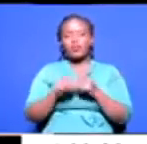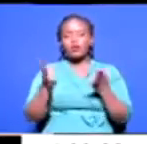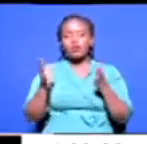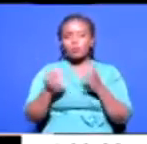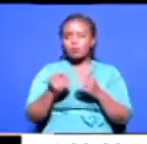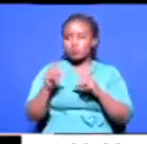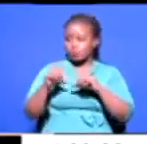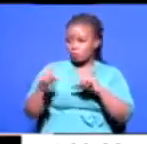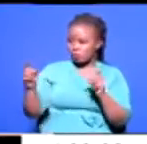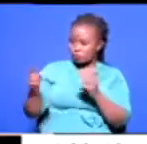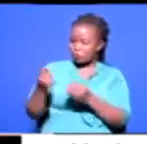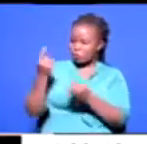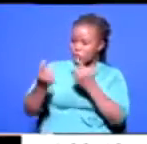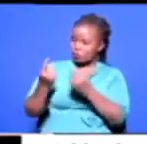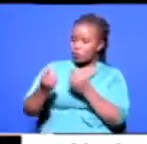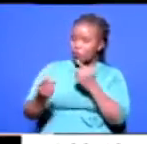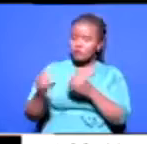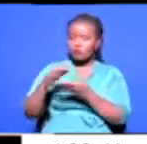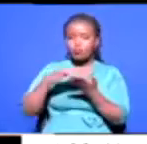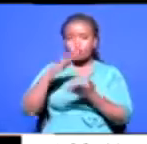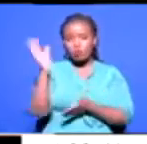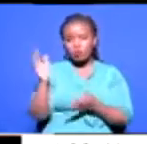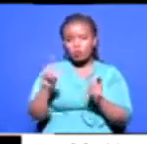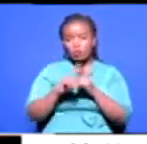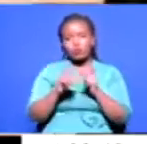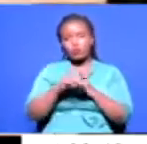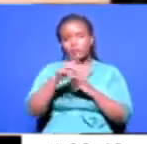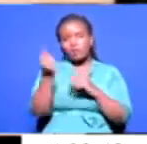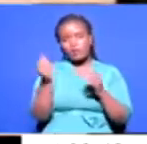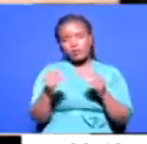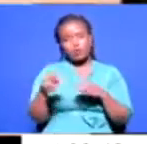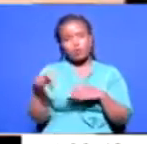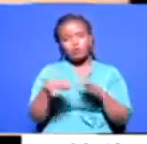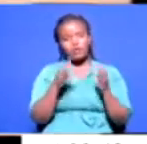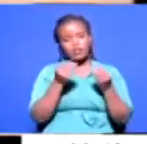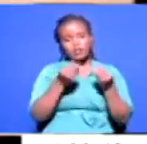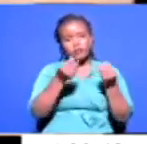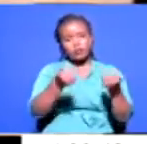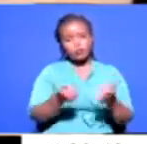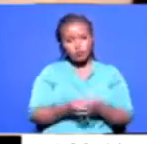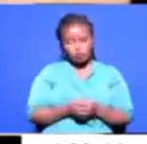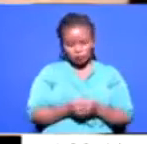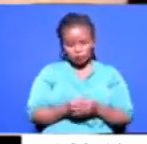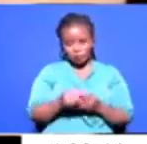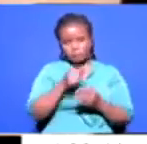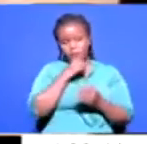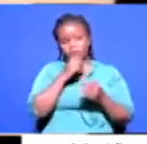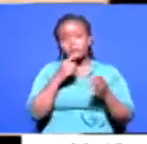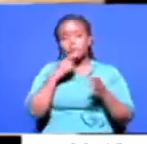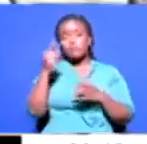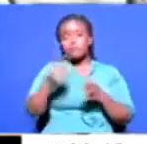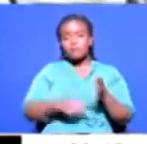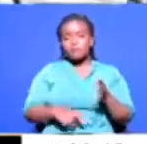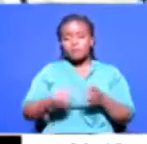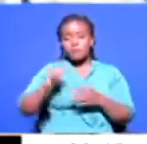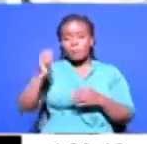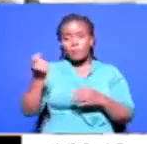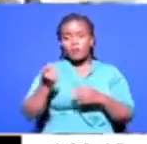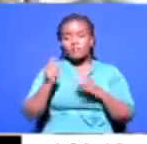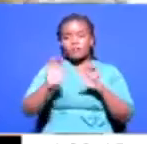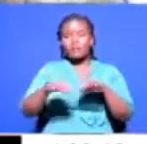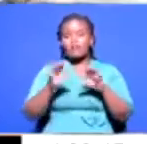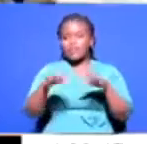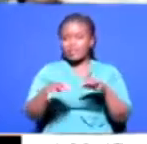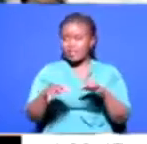session in comparison to alternative solutions. Waithaka now says Kenyan manufacturers have risen to meet this